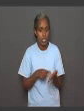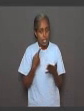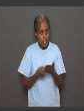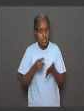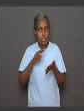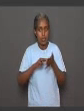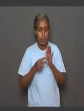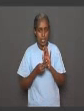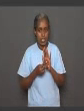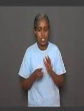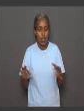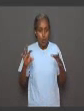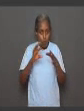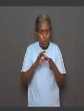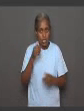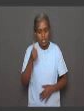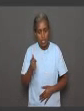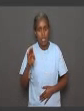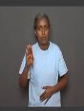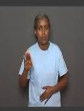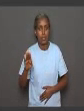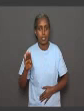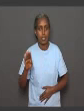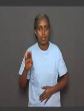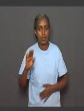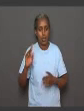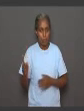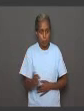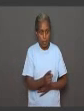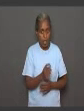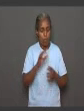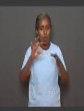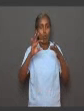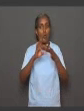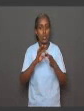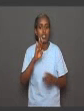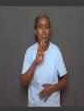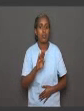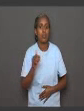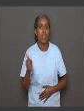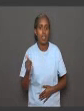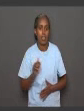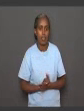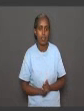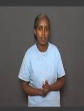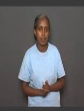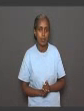means coordinates AB will become coordinates BA.